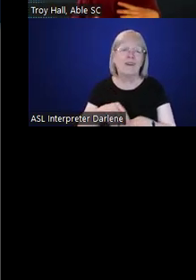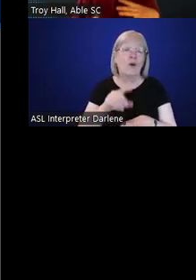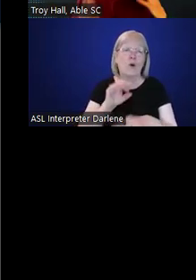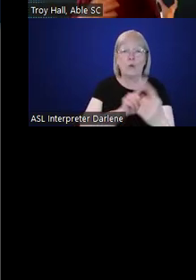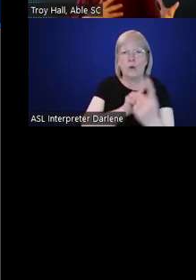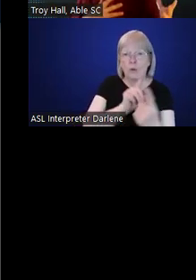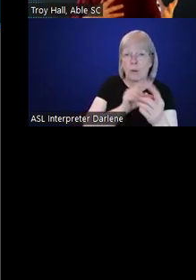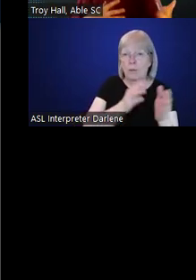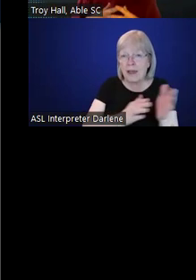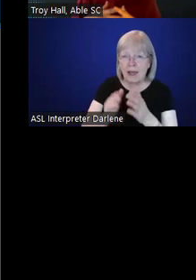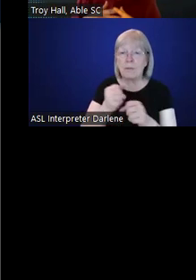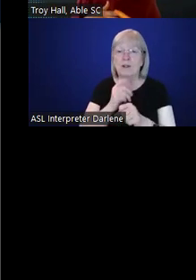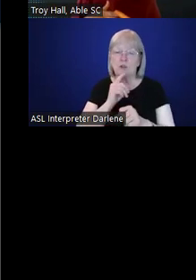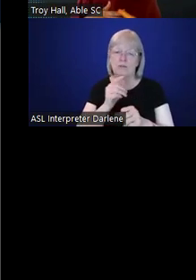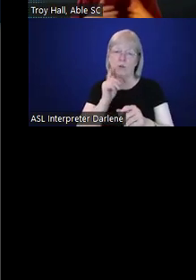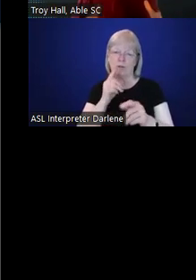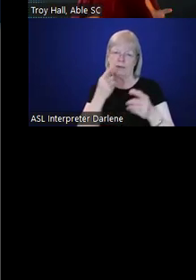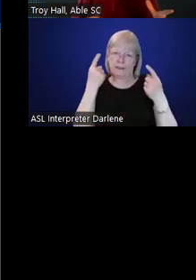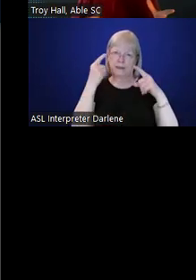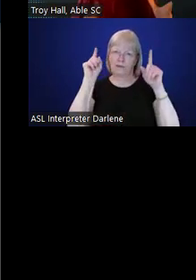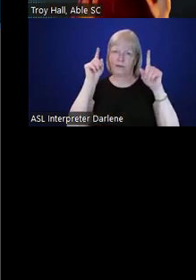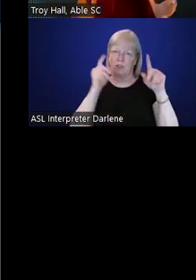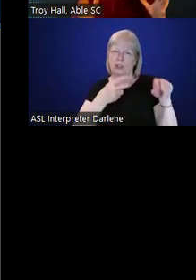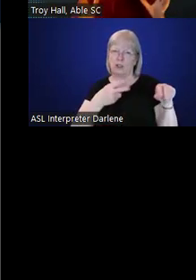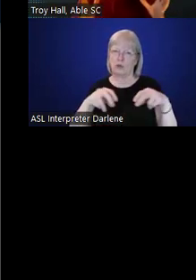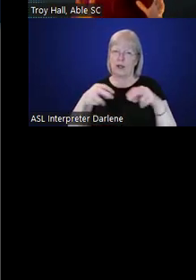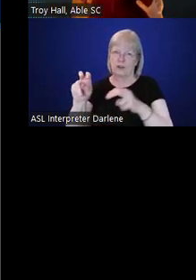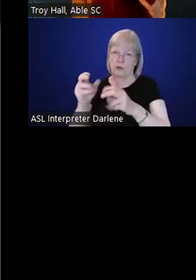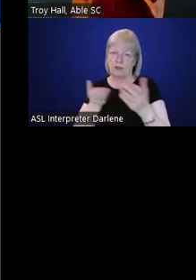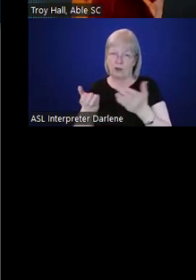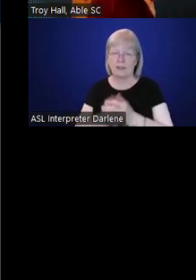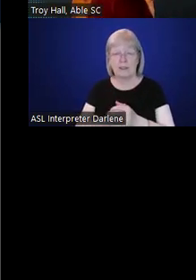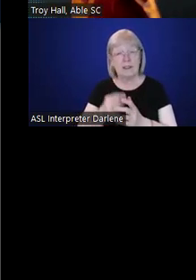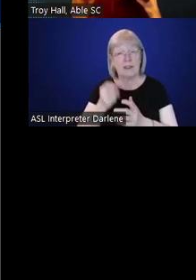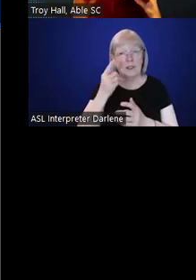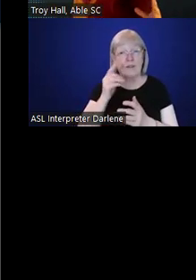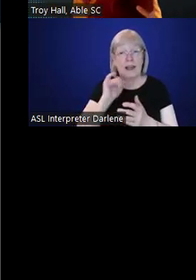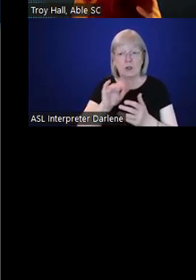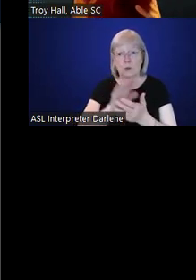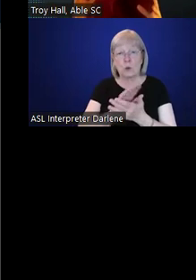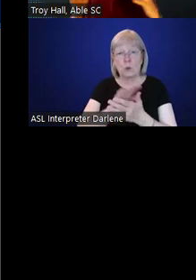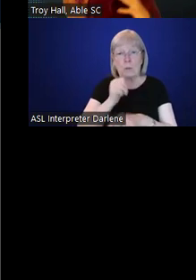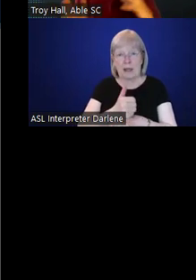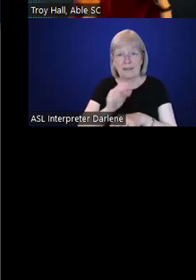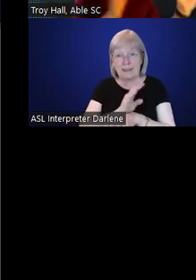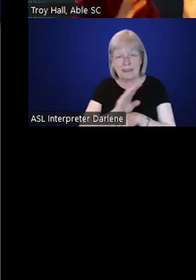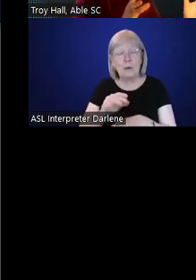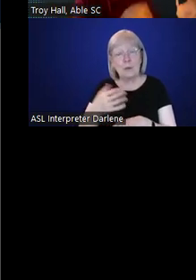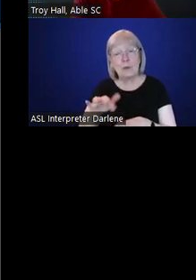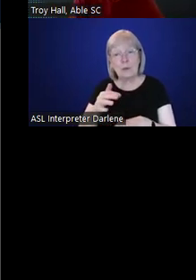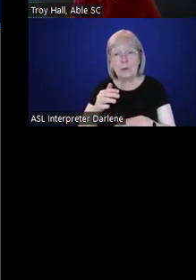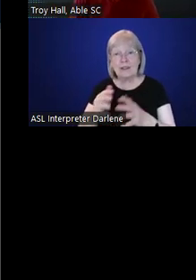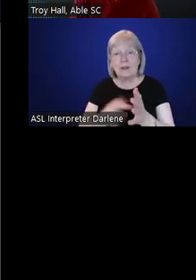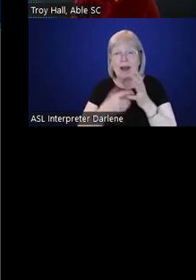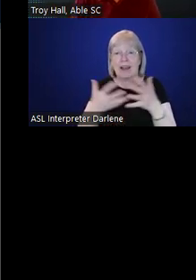are effective transition services. School-based enterprises take a lot to build up. So we can be the ones to make sure they're actually